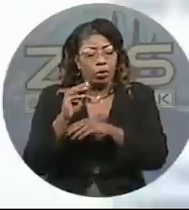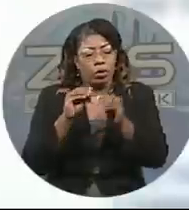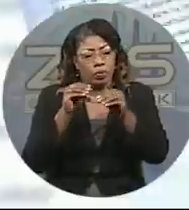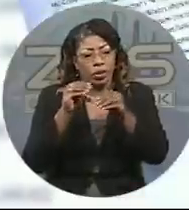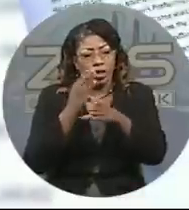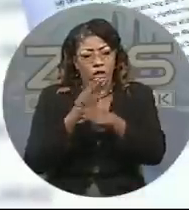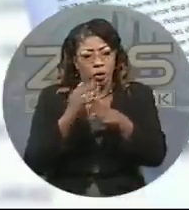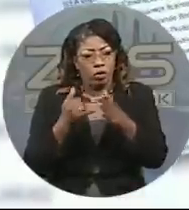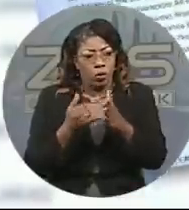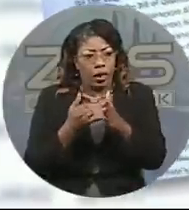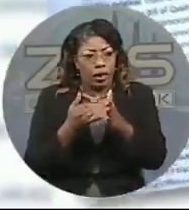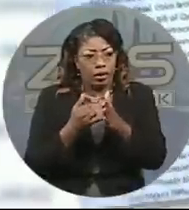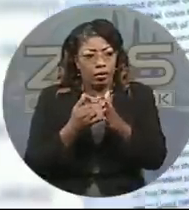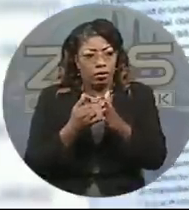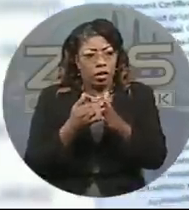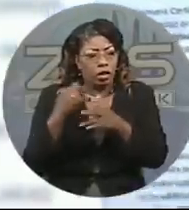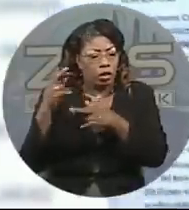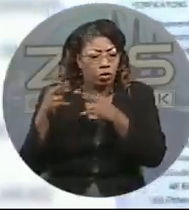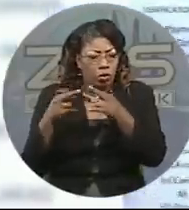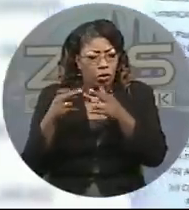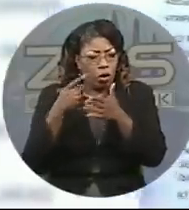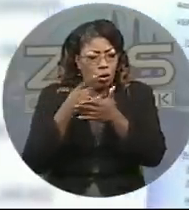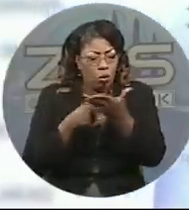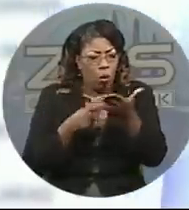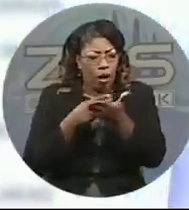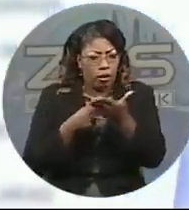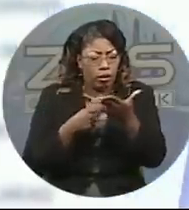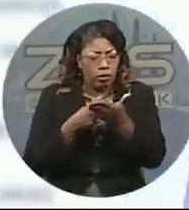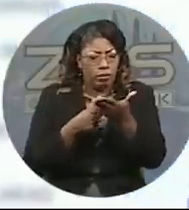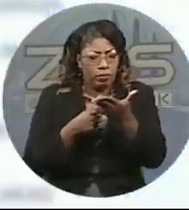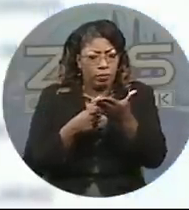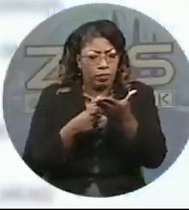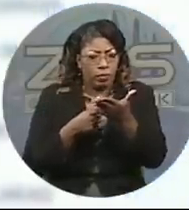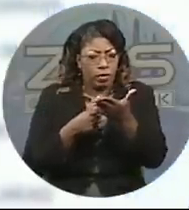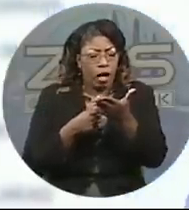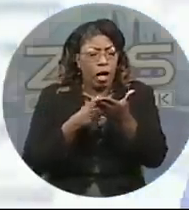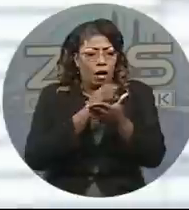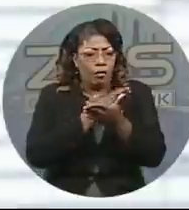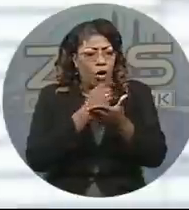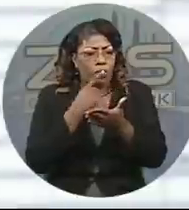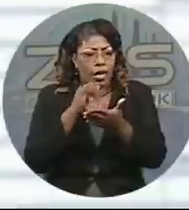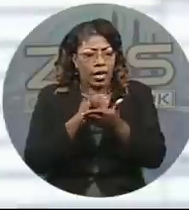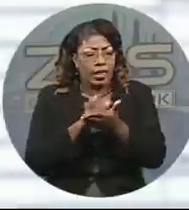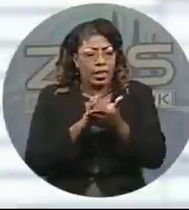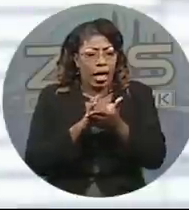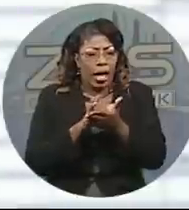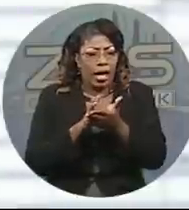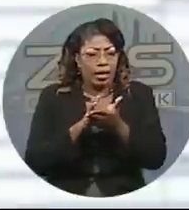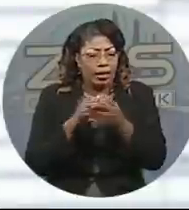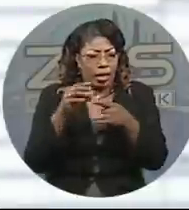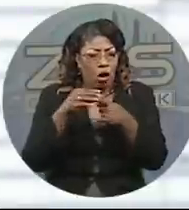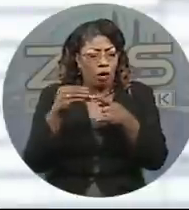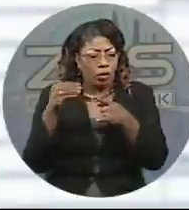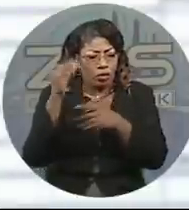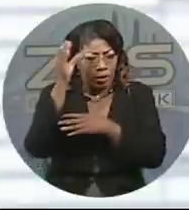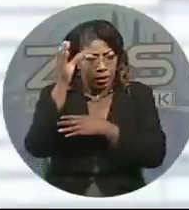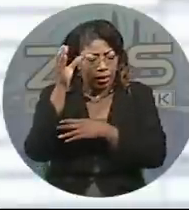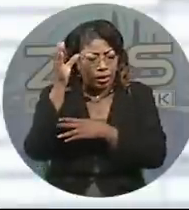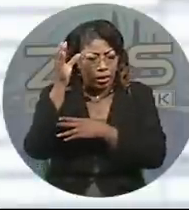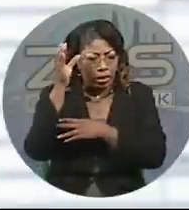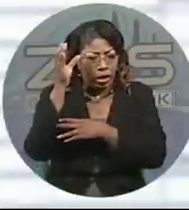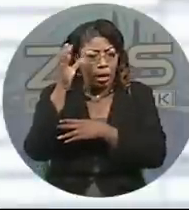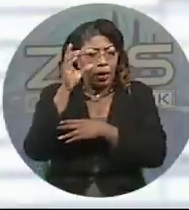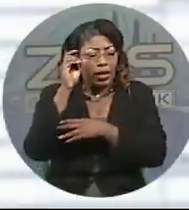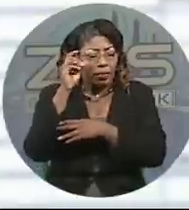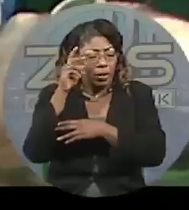have recommended for heads to roll because of the BAMSI debacle. Forbes says that that option is also being considered by the